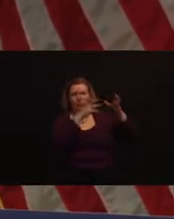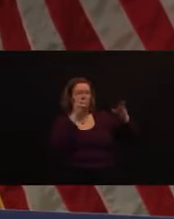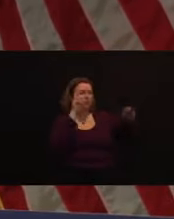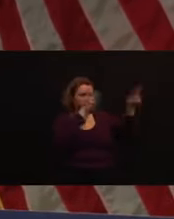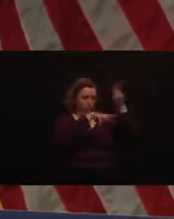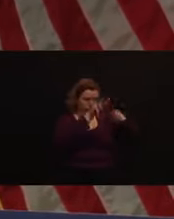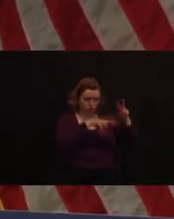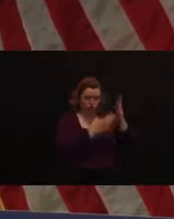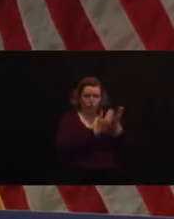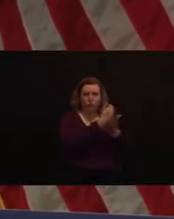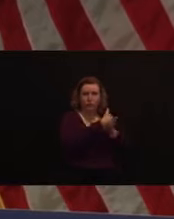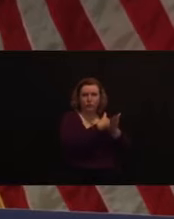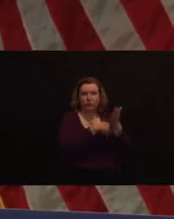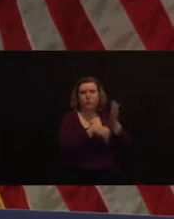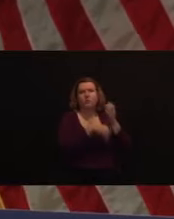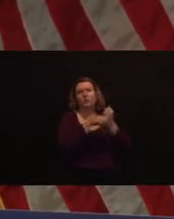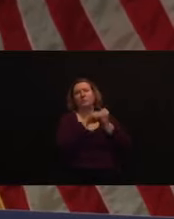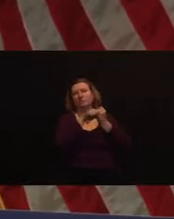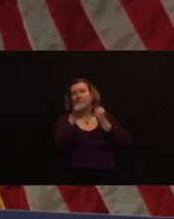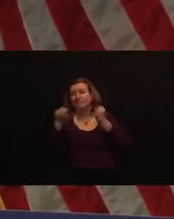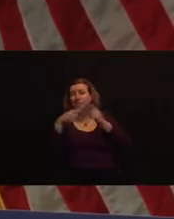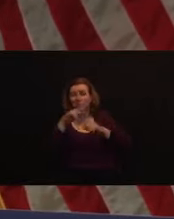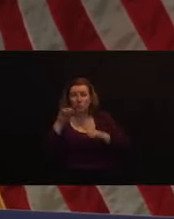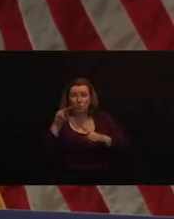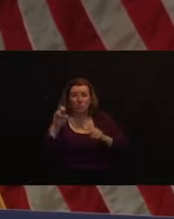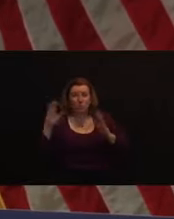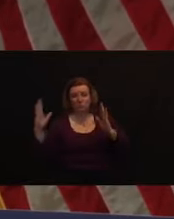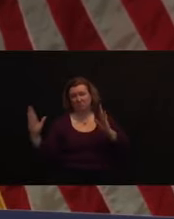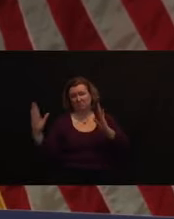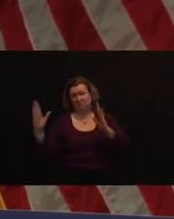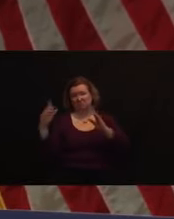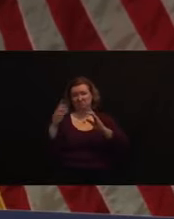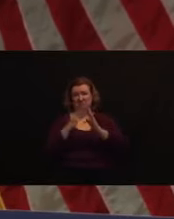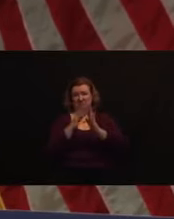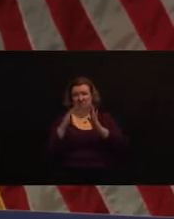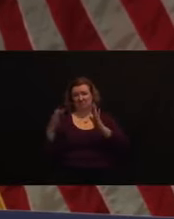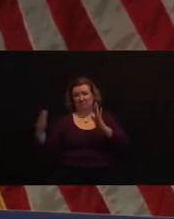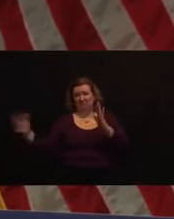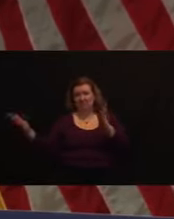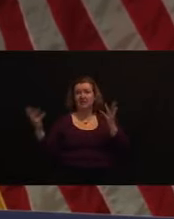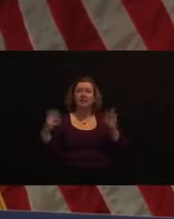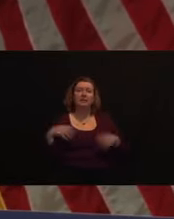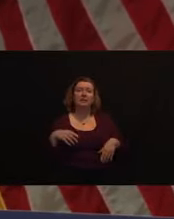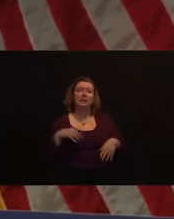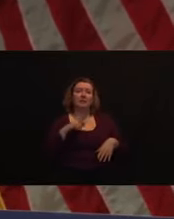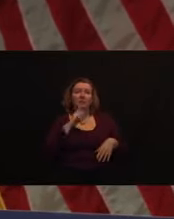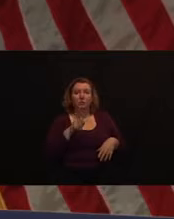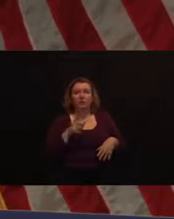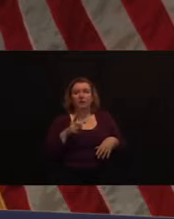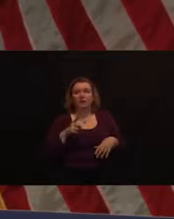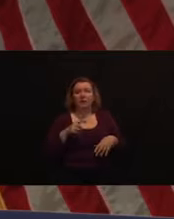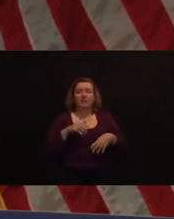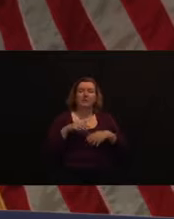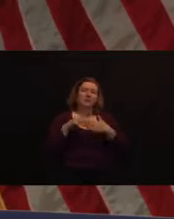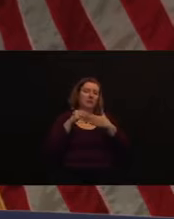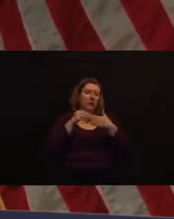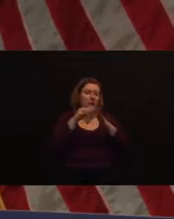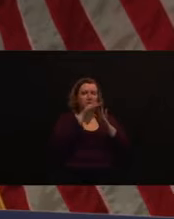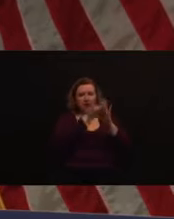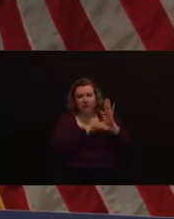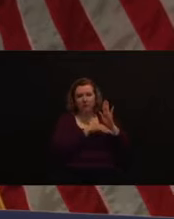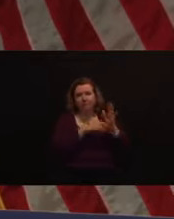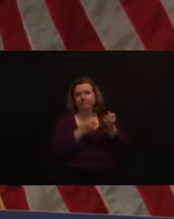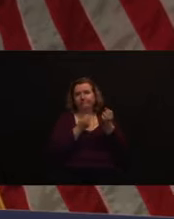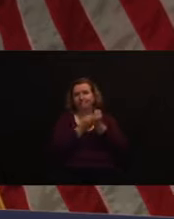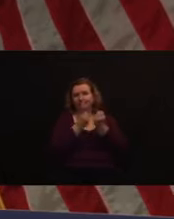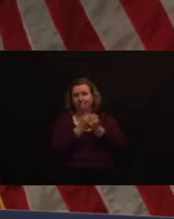could very well be by June that we'll actually have guidance from the CDC and probably support from the president